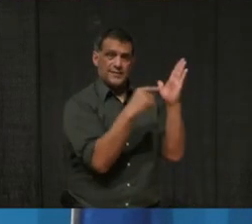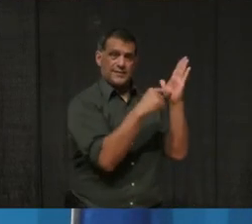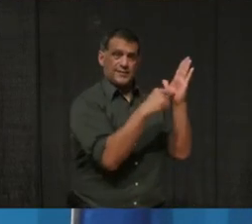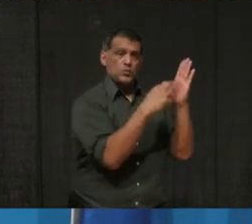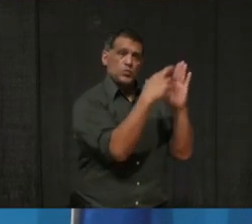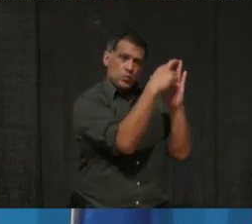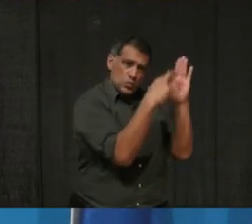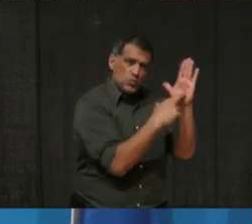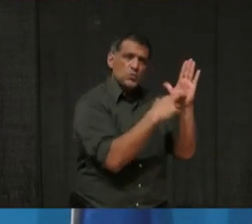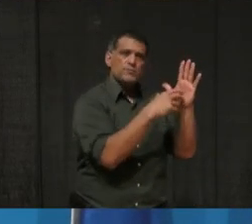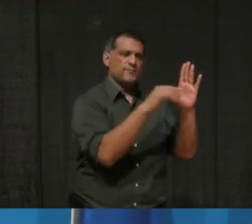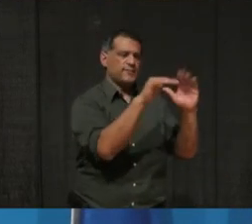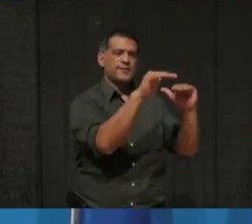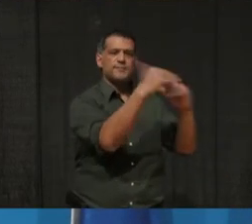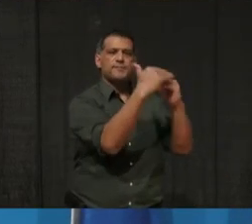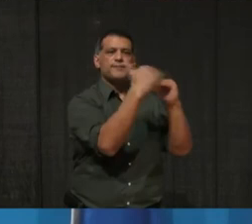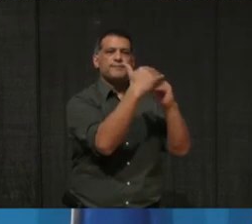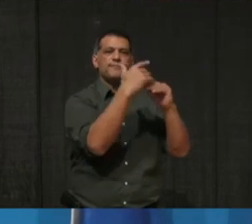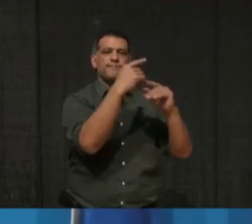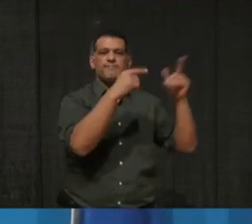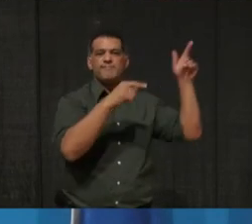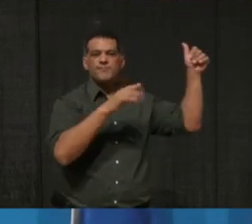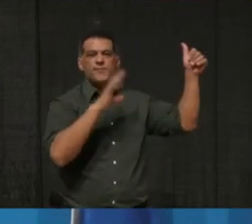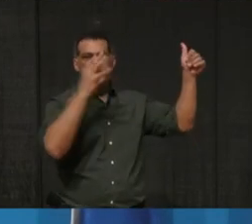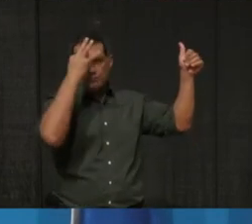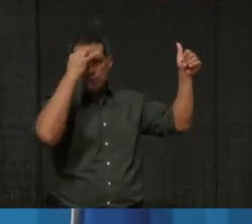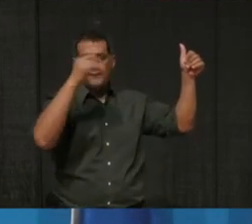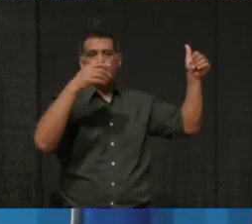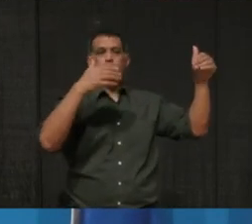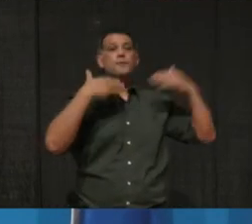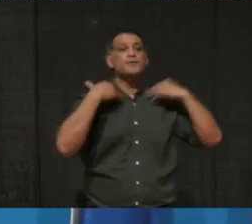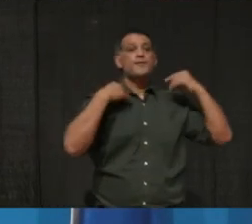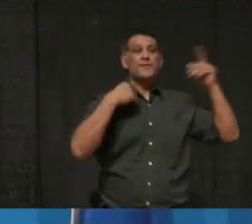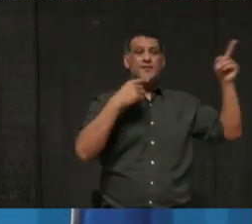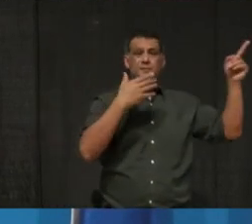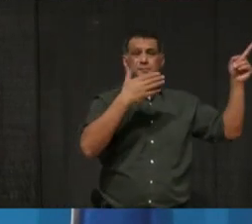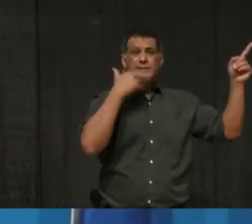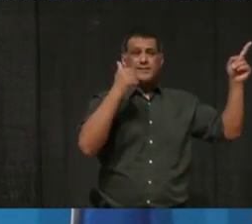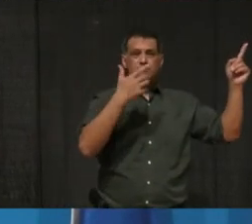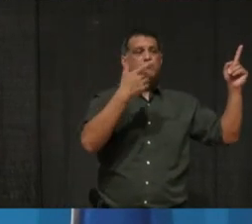entry to certain workplaces, which I think the Ministry of Labour would be best to speak to.